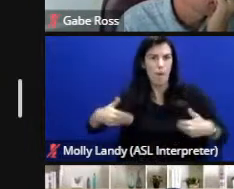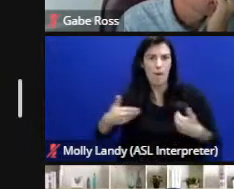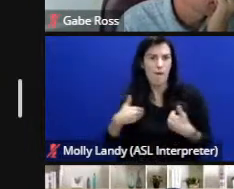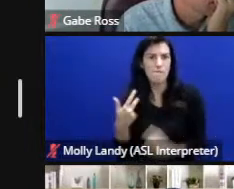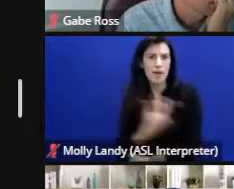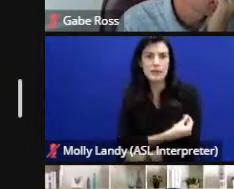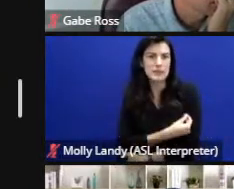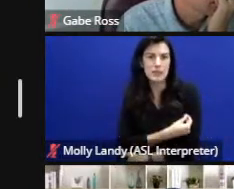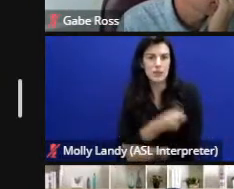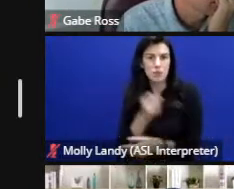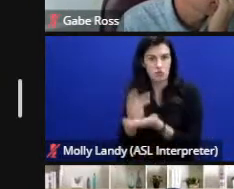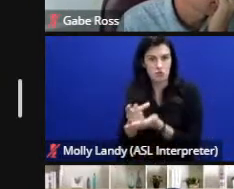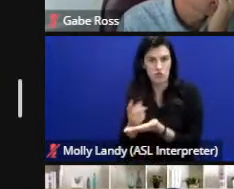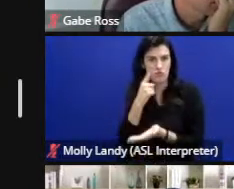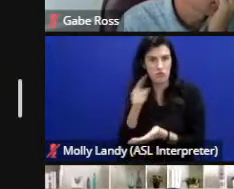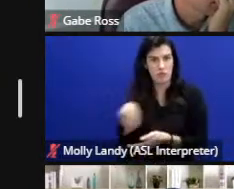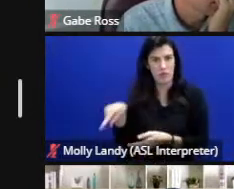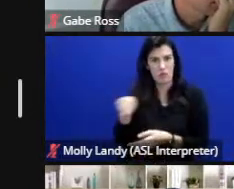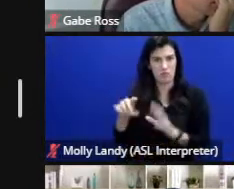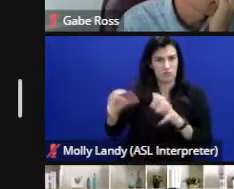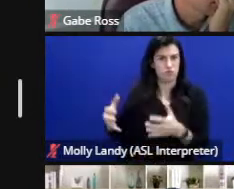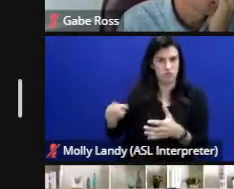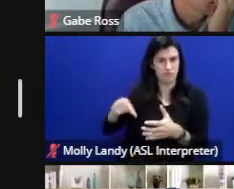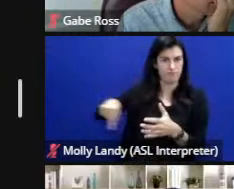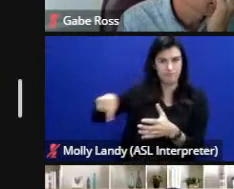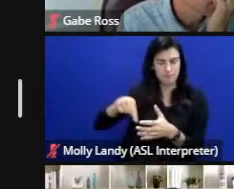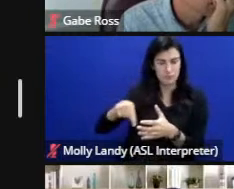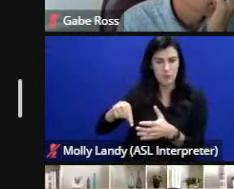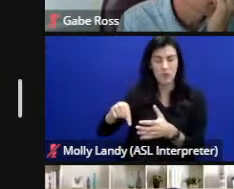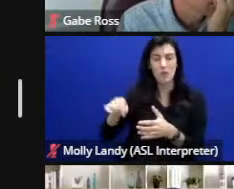and the number that have been